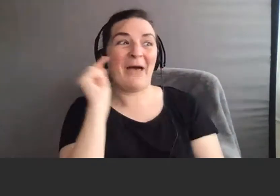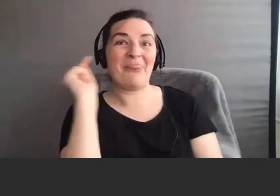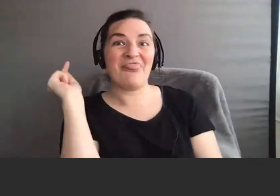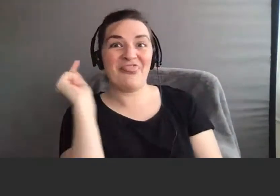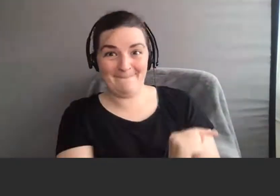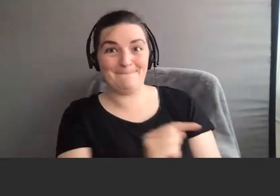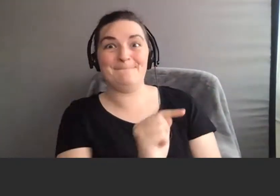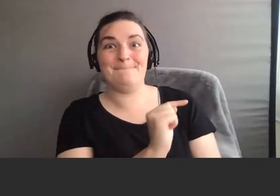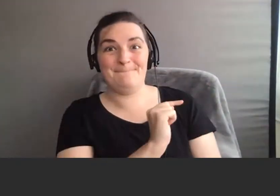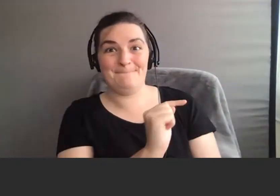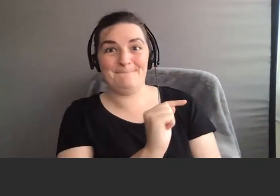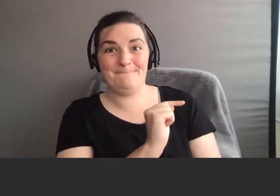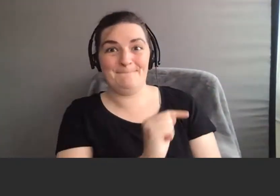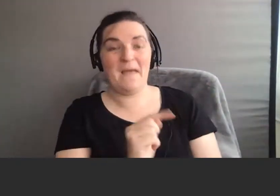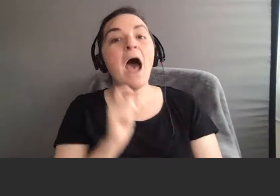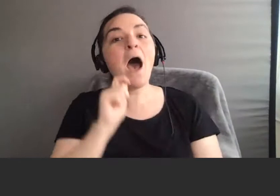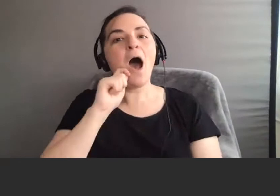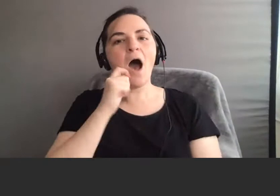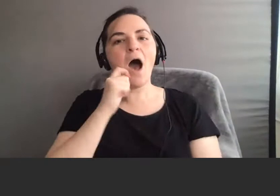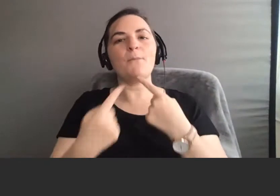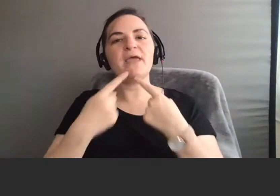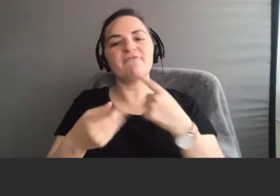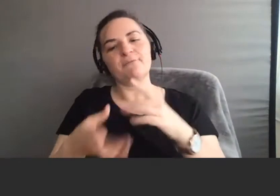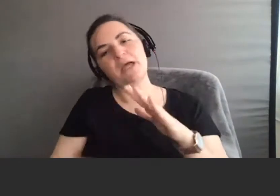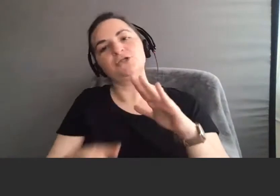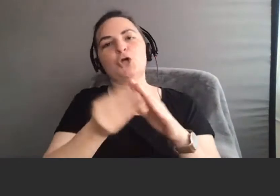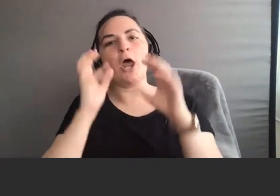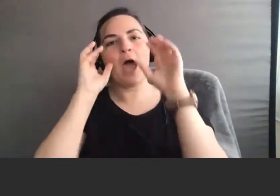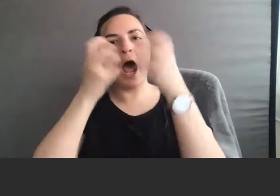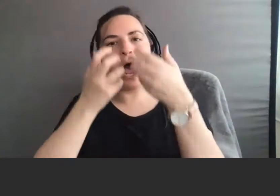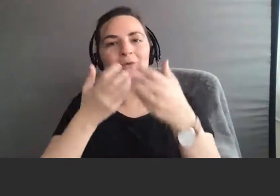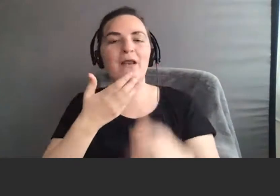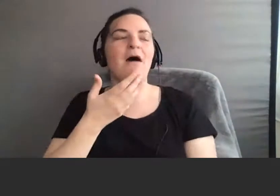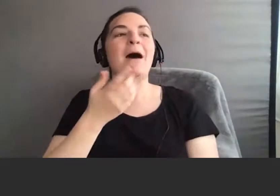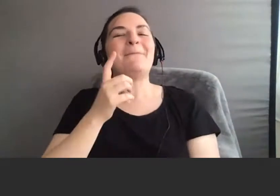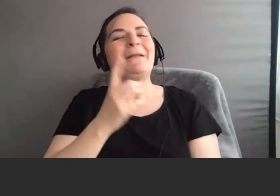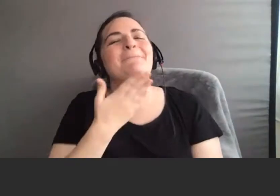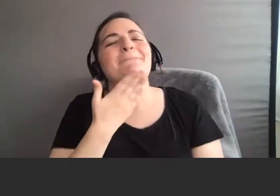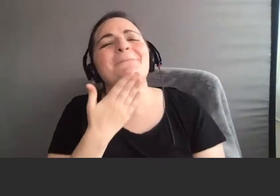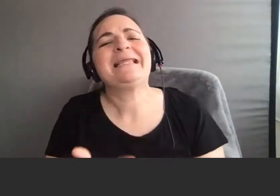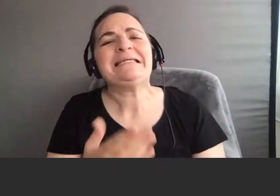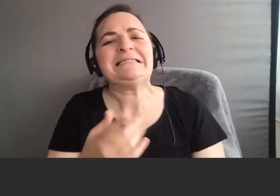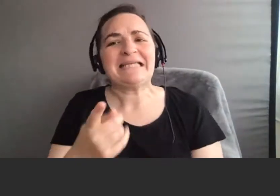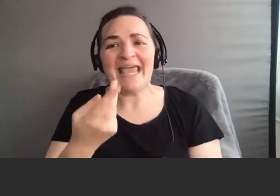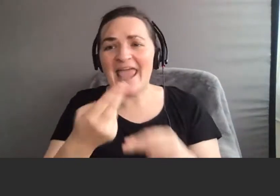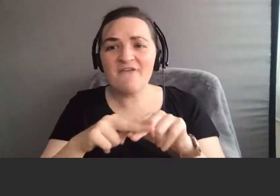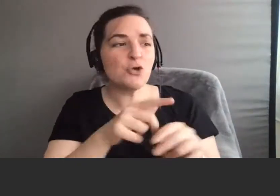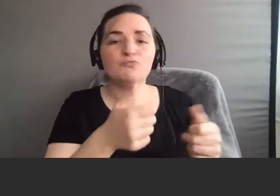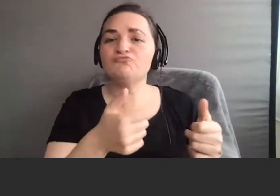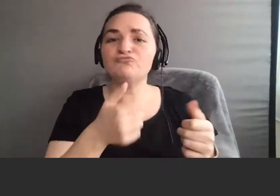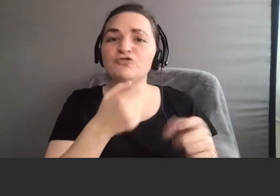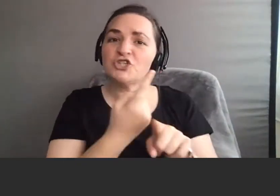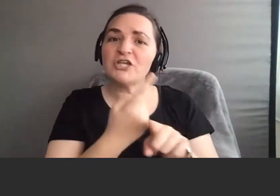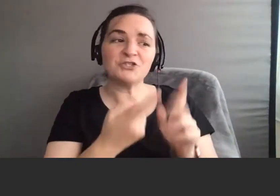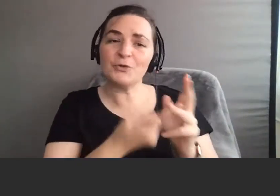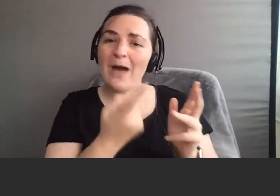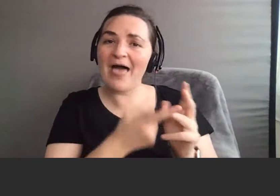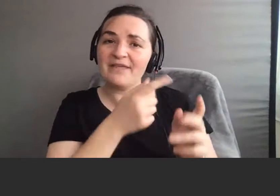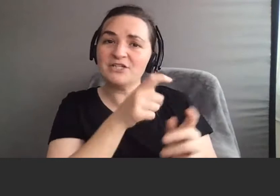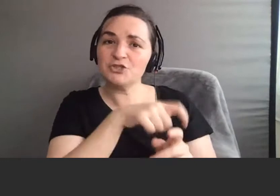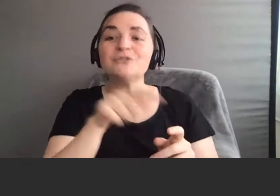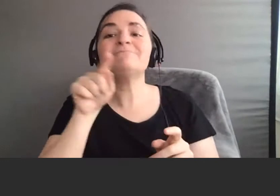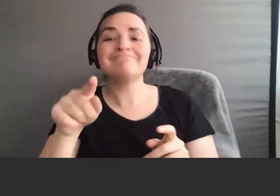could you know, your mates that you communicate with that you know aren't here at the moment, I will communicate with all of the students, but